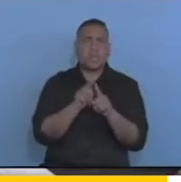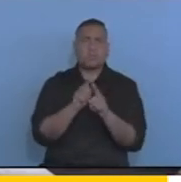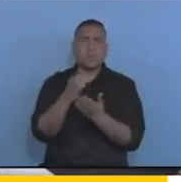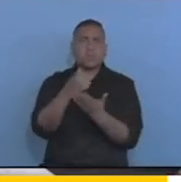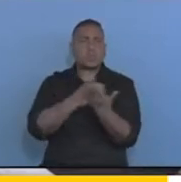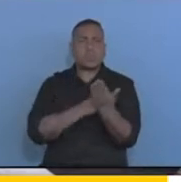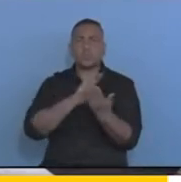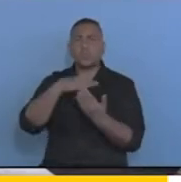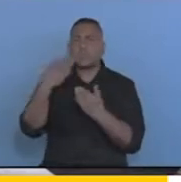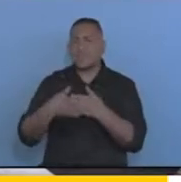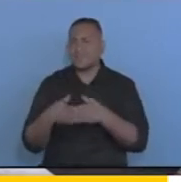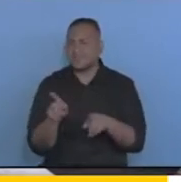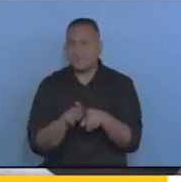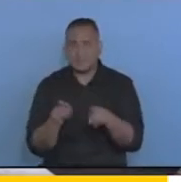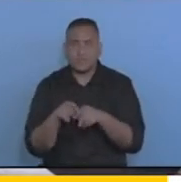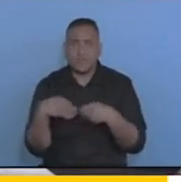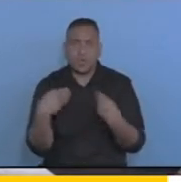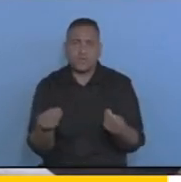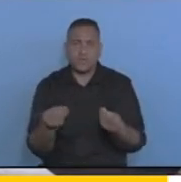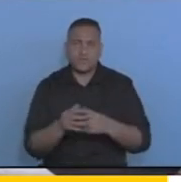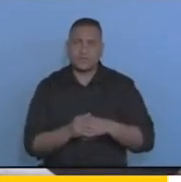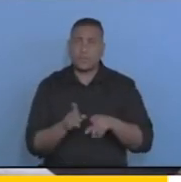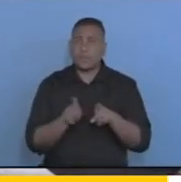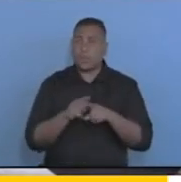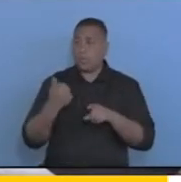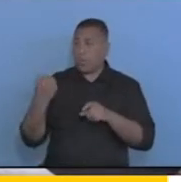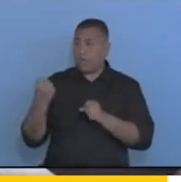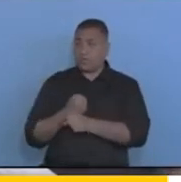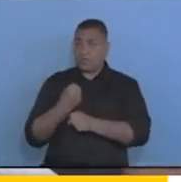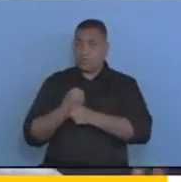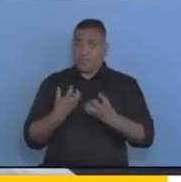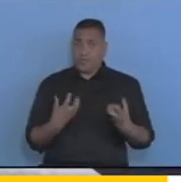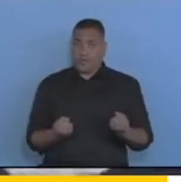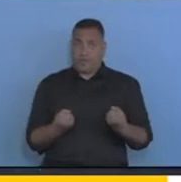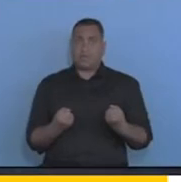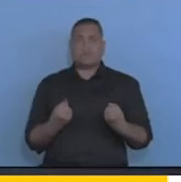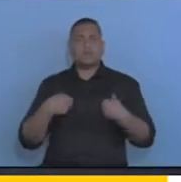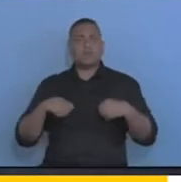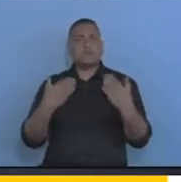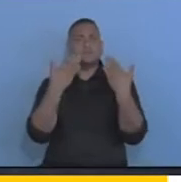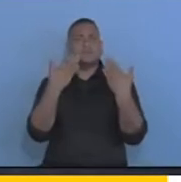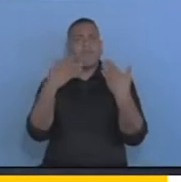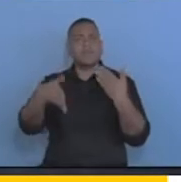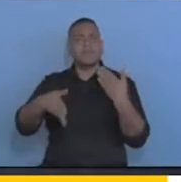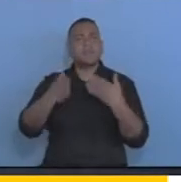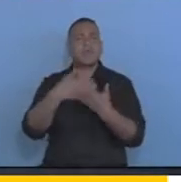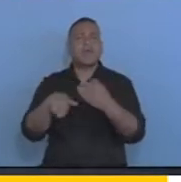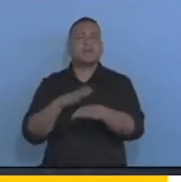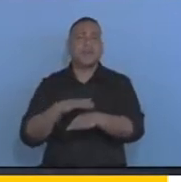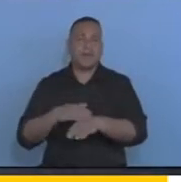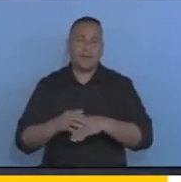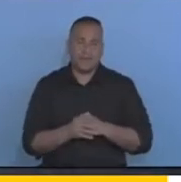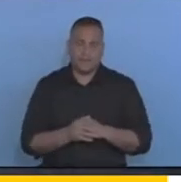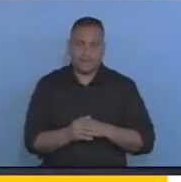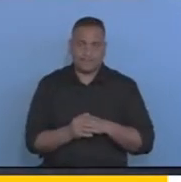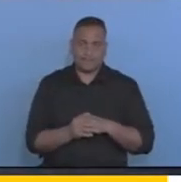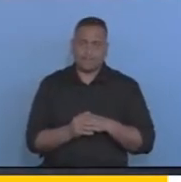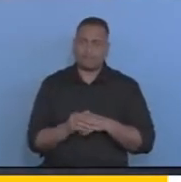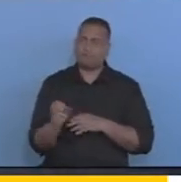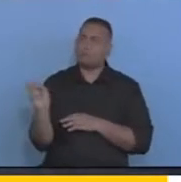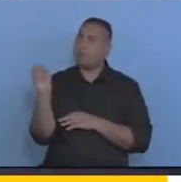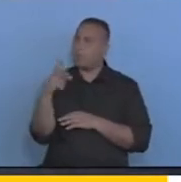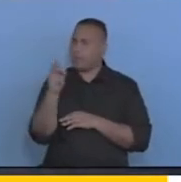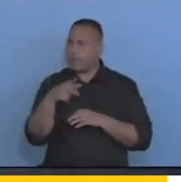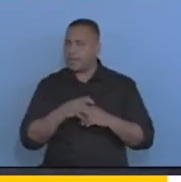for those that are working to come and study here at Northlink. Yeah. And just to be clear, so I mean, your title would be